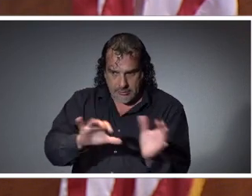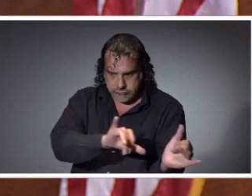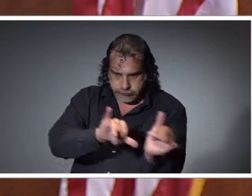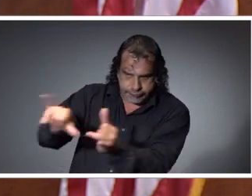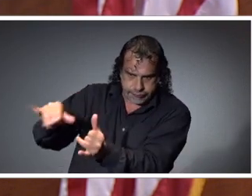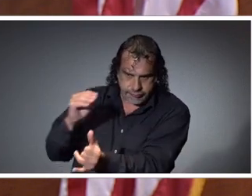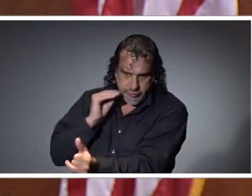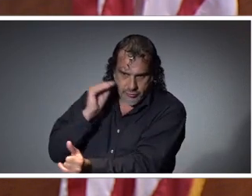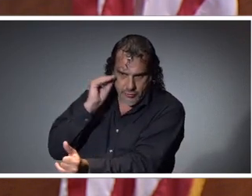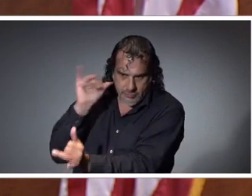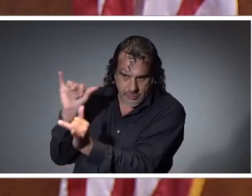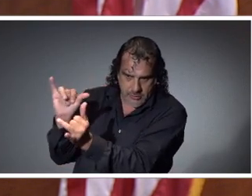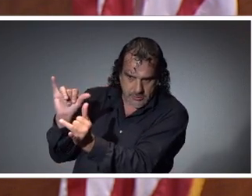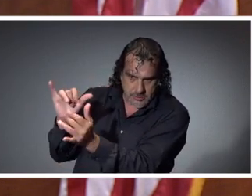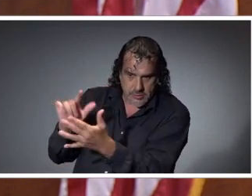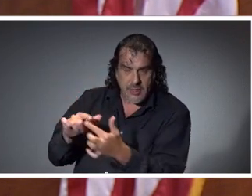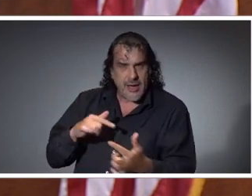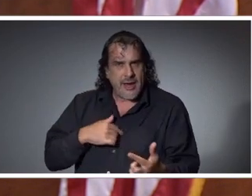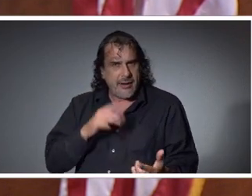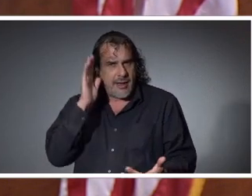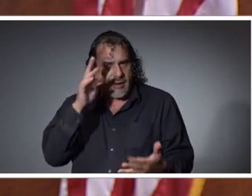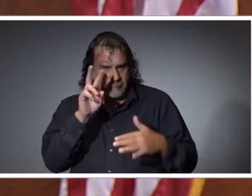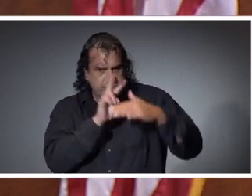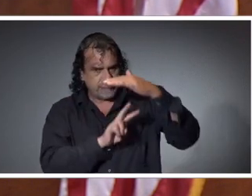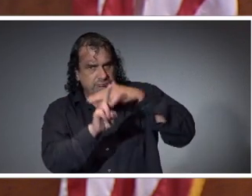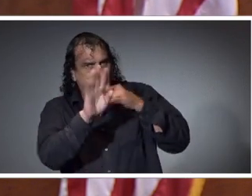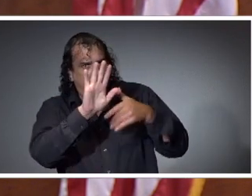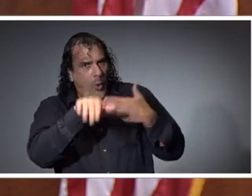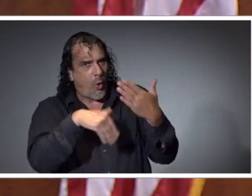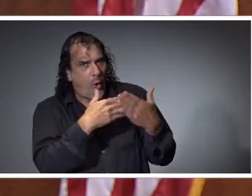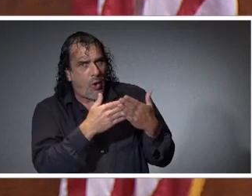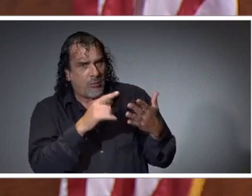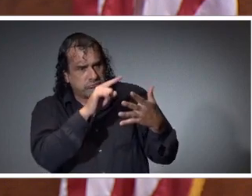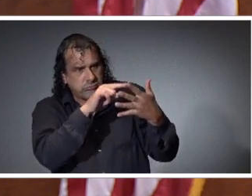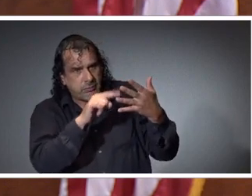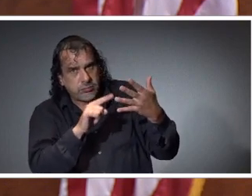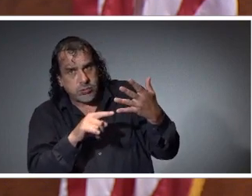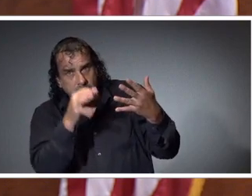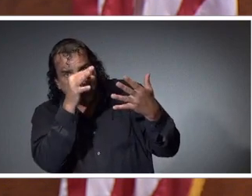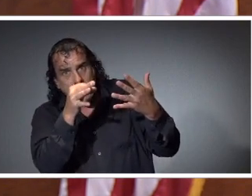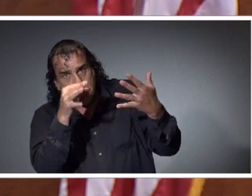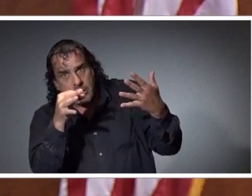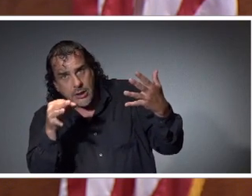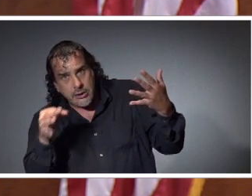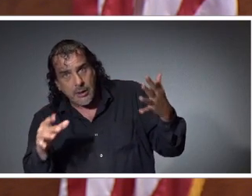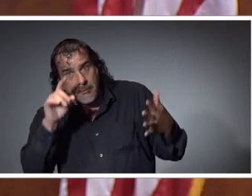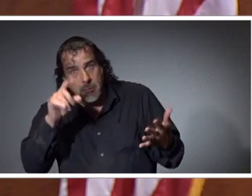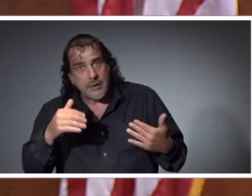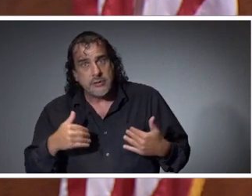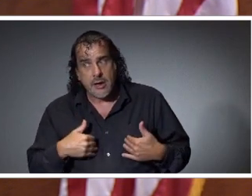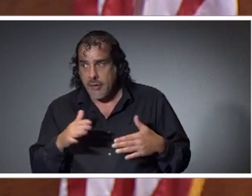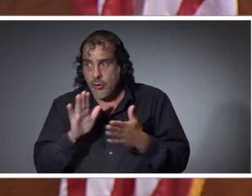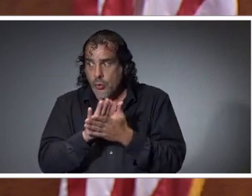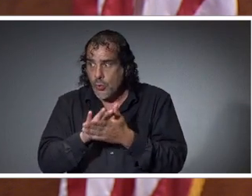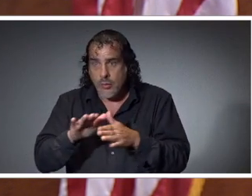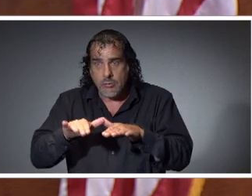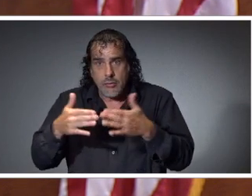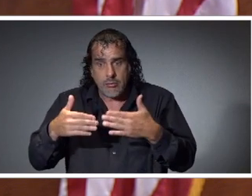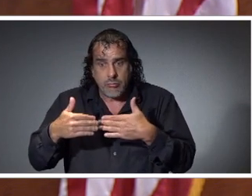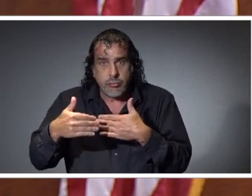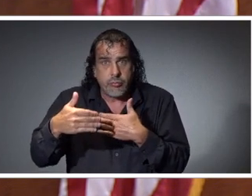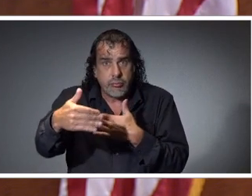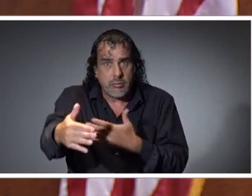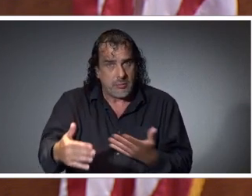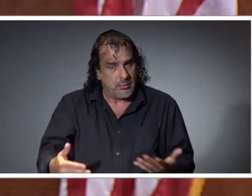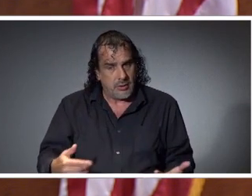are the kind of conversations that I fully anticipate that as we get into the school year, that we'll have to have some